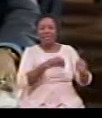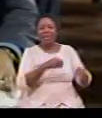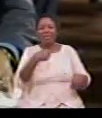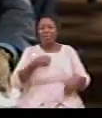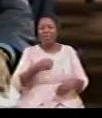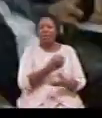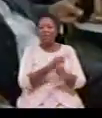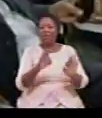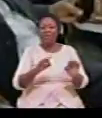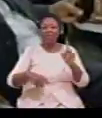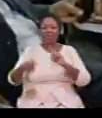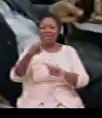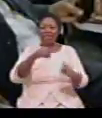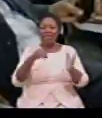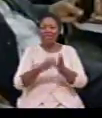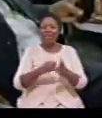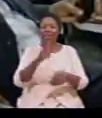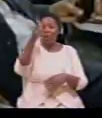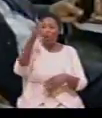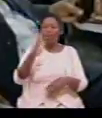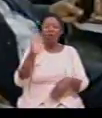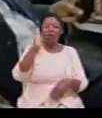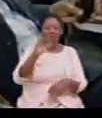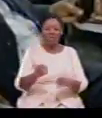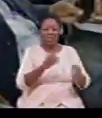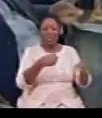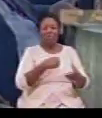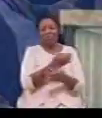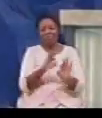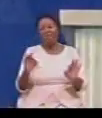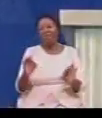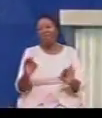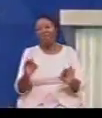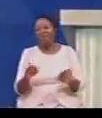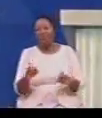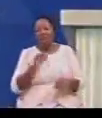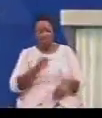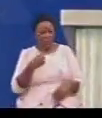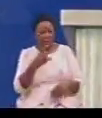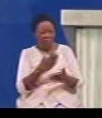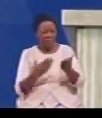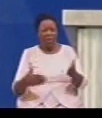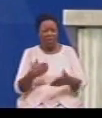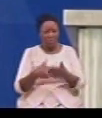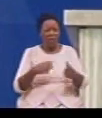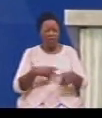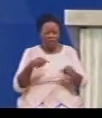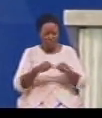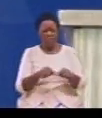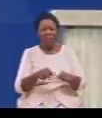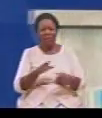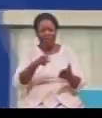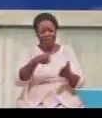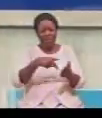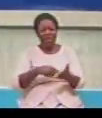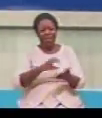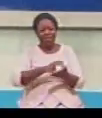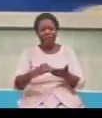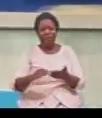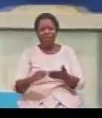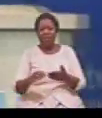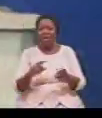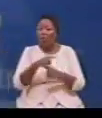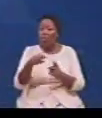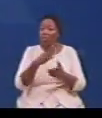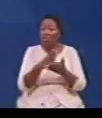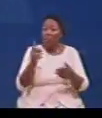me free. Let me quickly tell you something before I, you know, read this verse. When